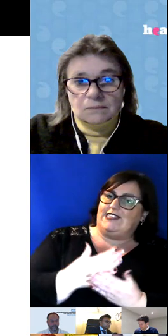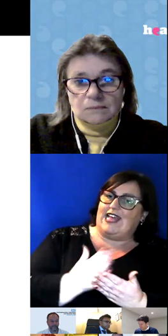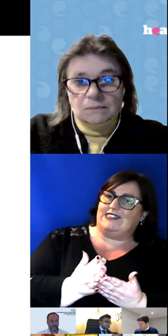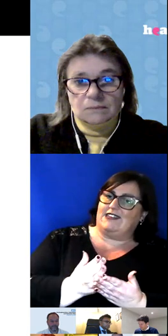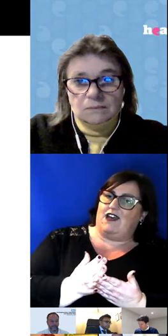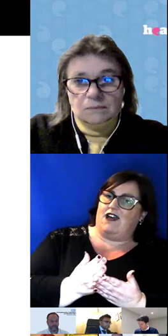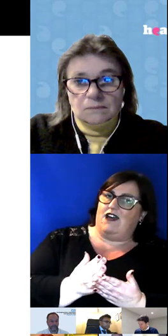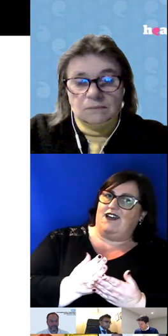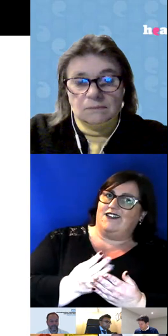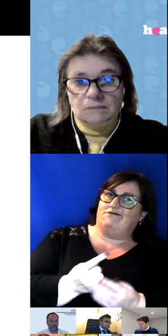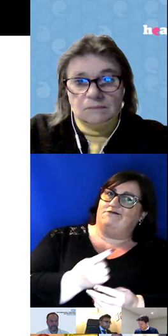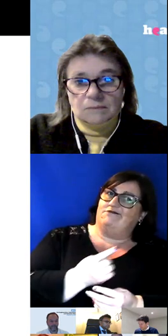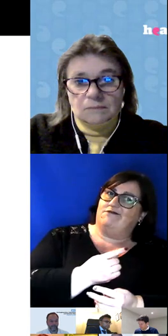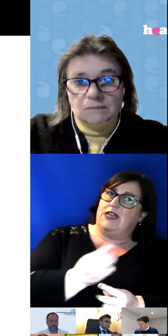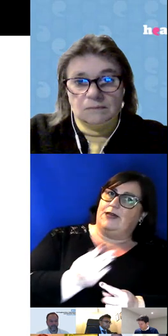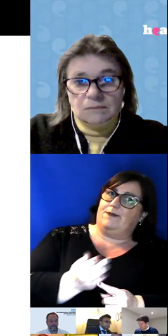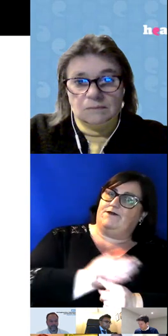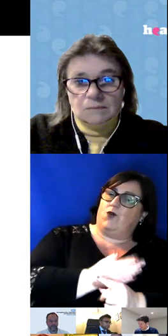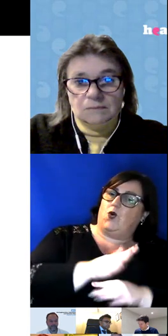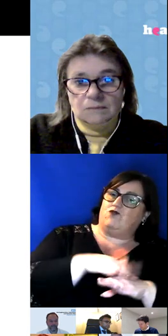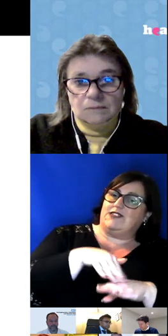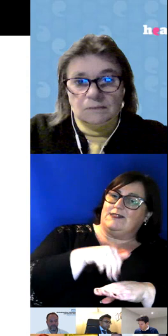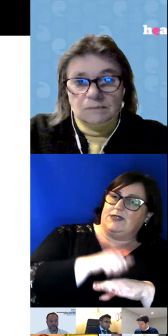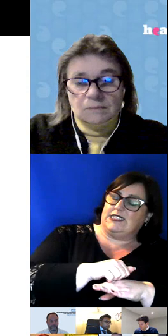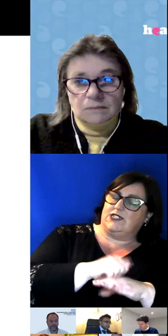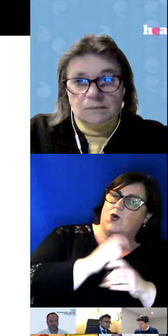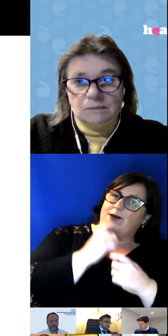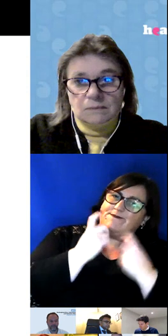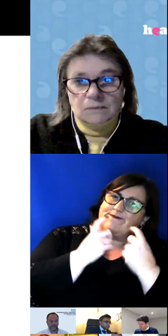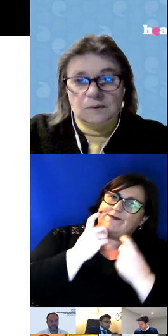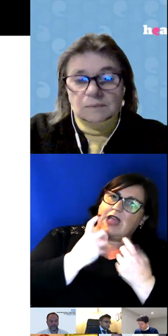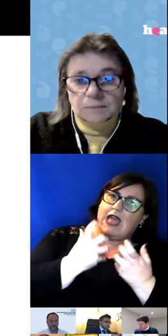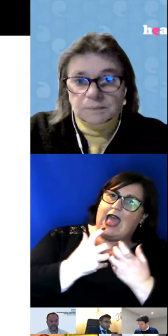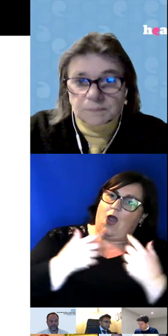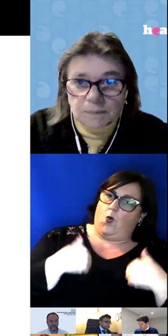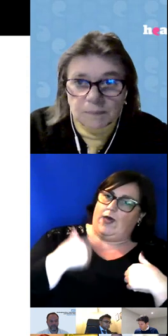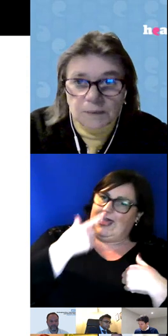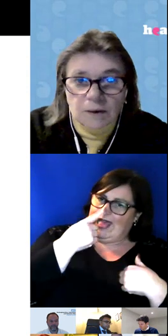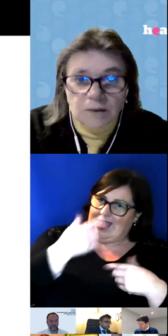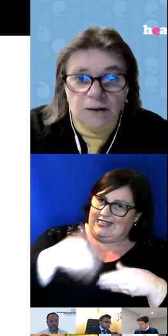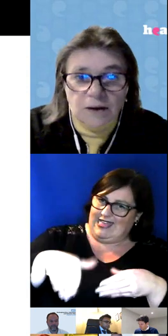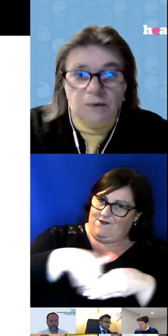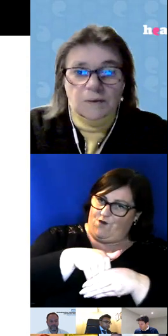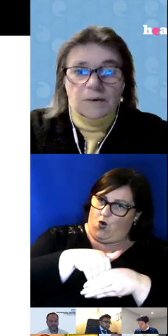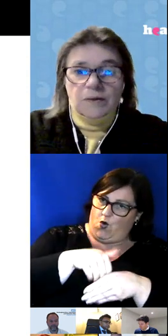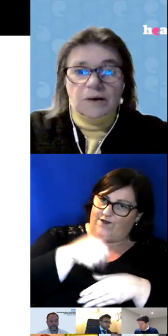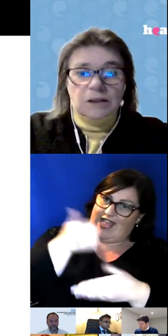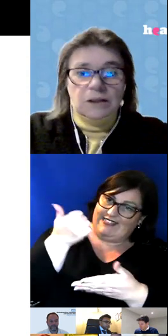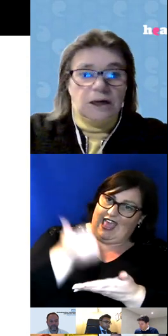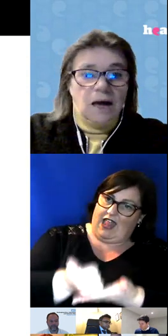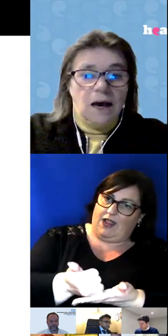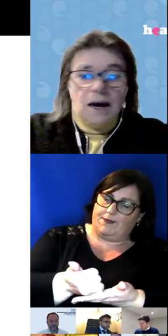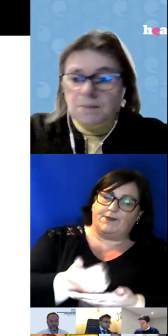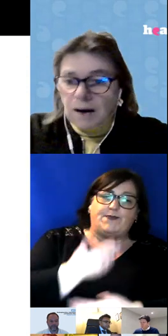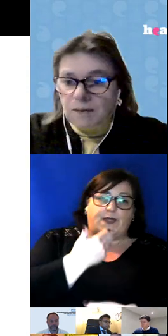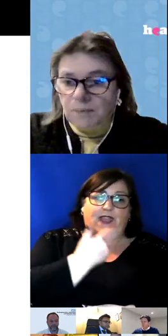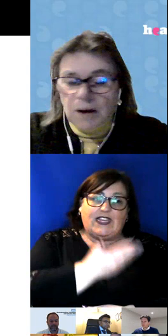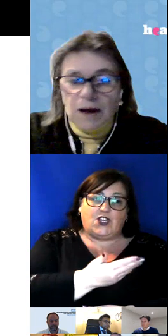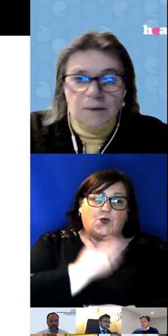So it was really how can we get involved and help? Thank you. Thank you, Jane.